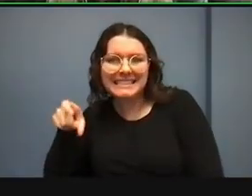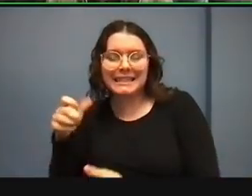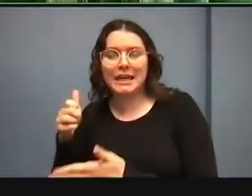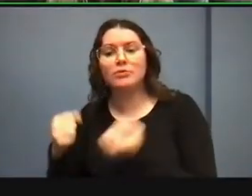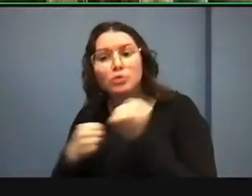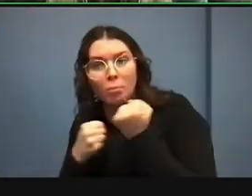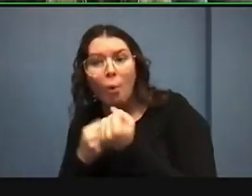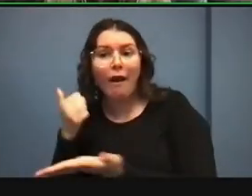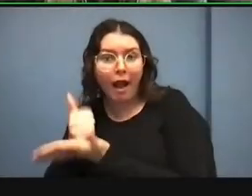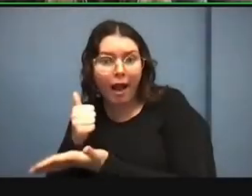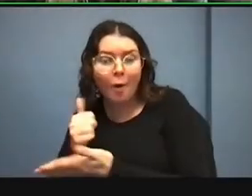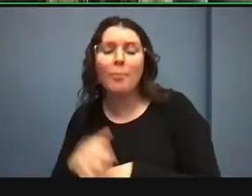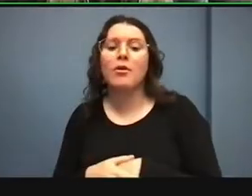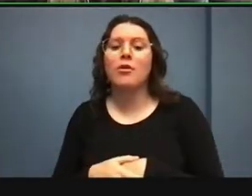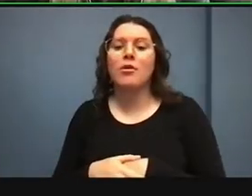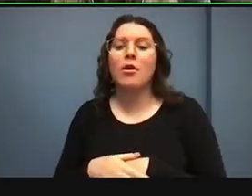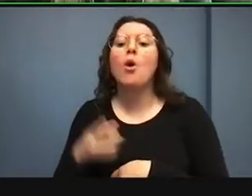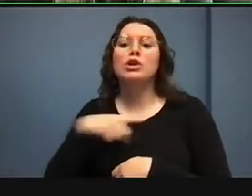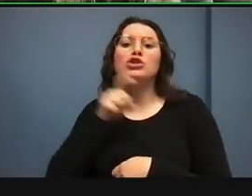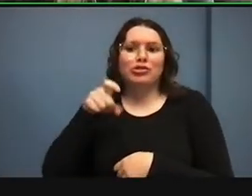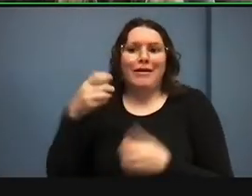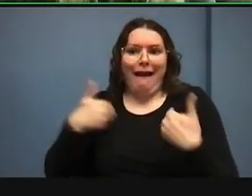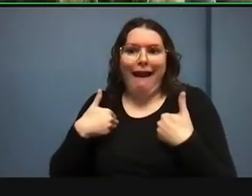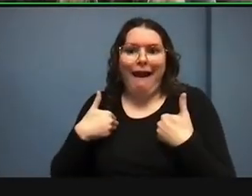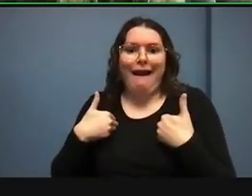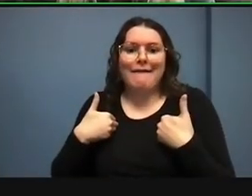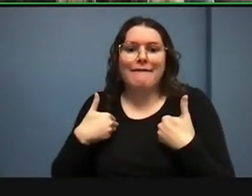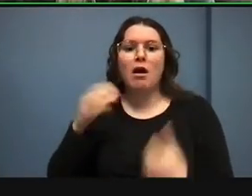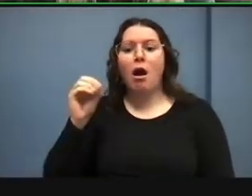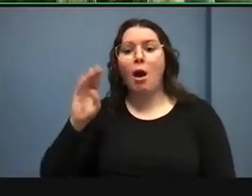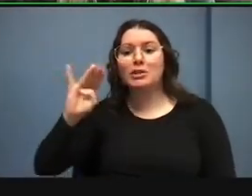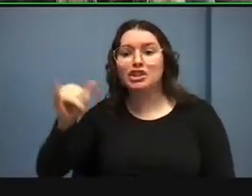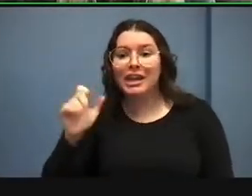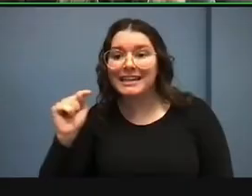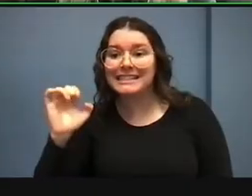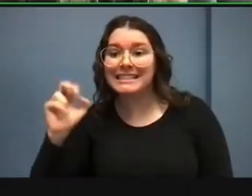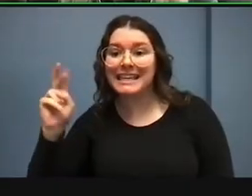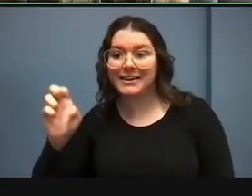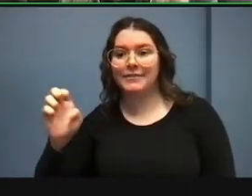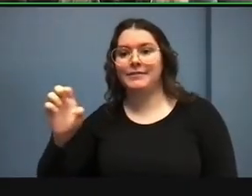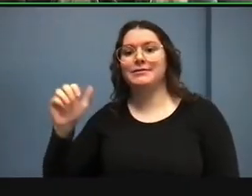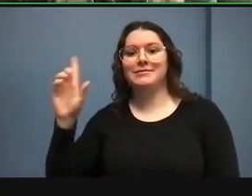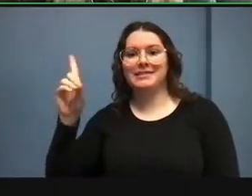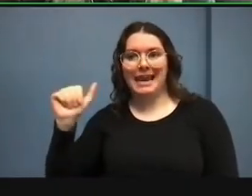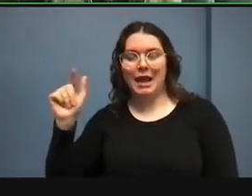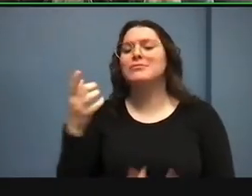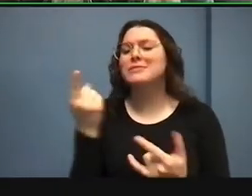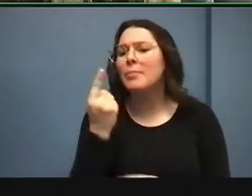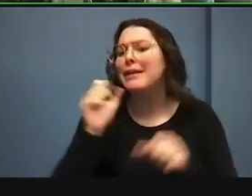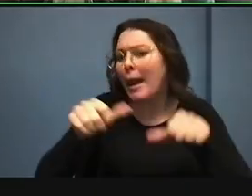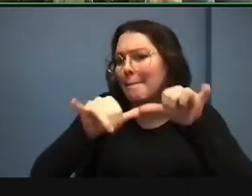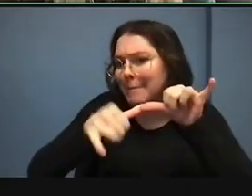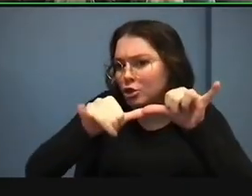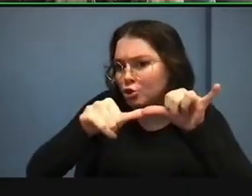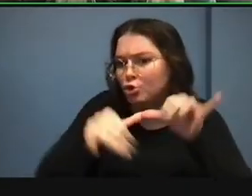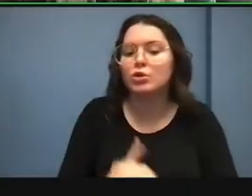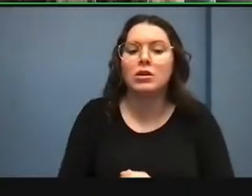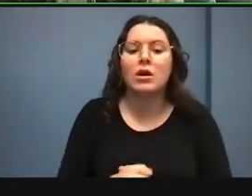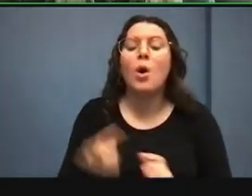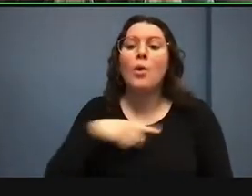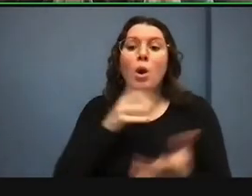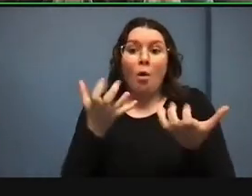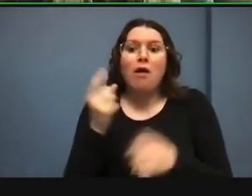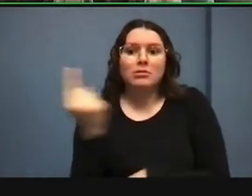help, and we should have objective data. That's something we can measure. And we